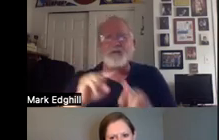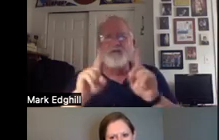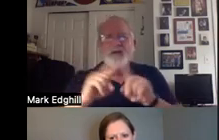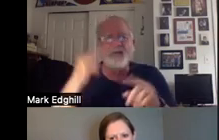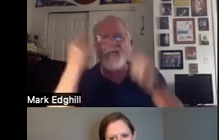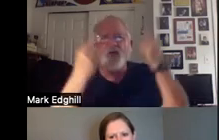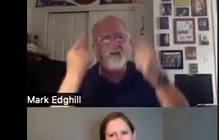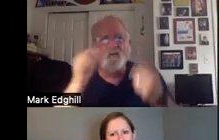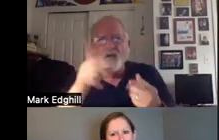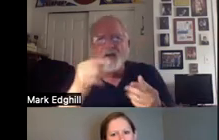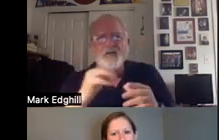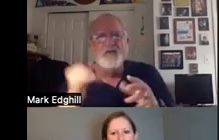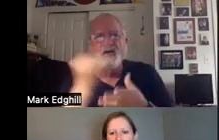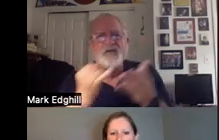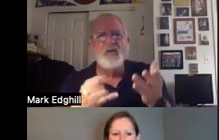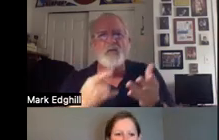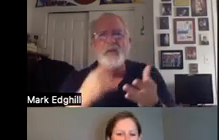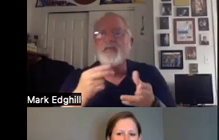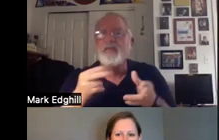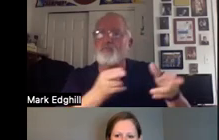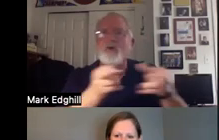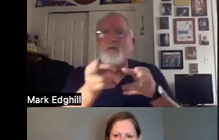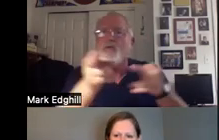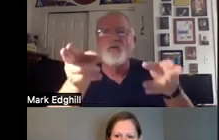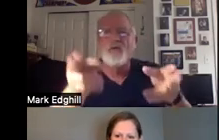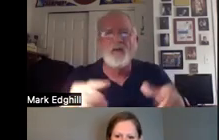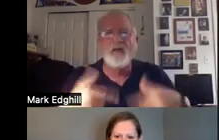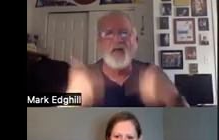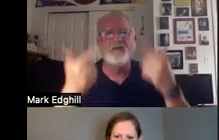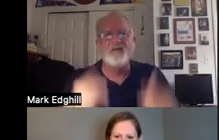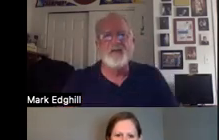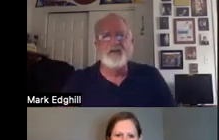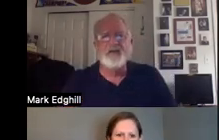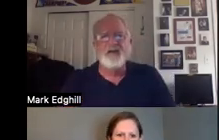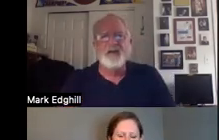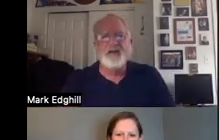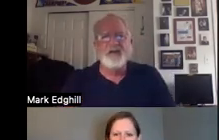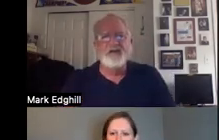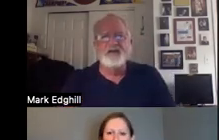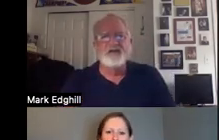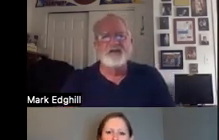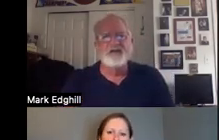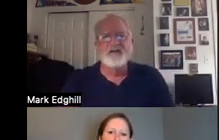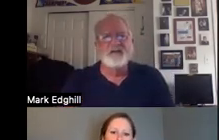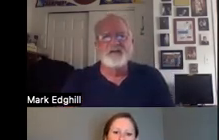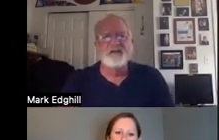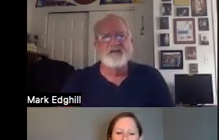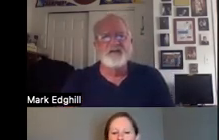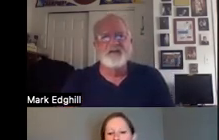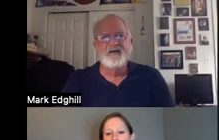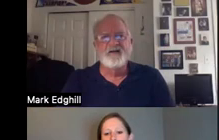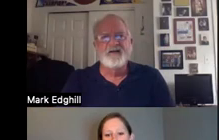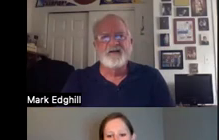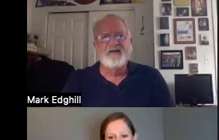Meanings, a different theory. There's all kinds of different meanings that you can apply to some of these art pieces, especially as it's going through a river. What could each